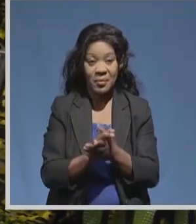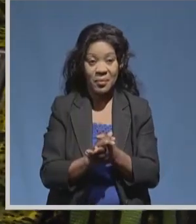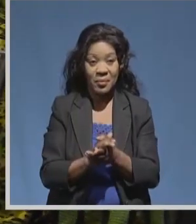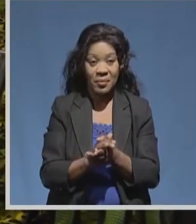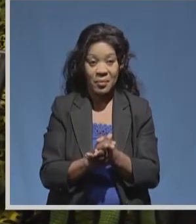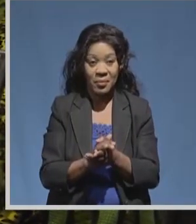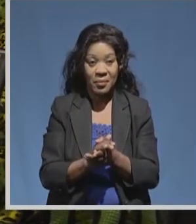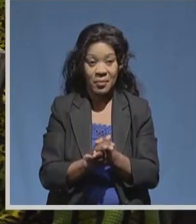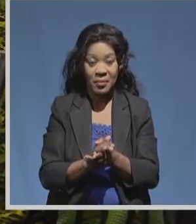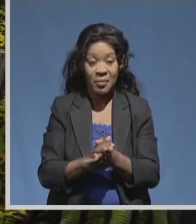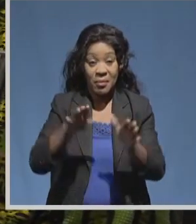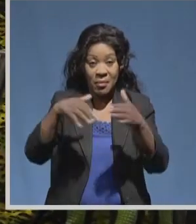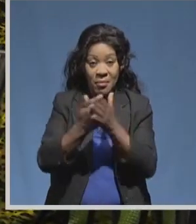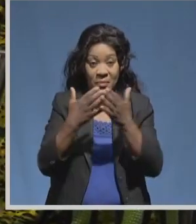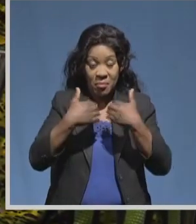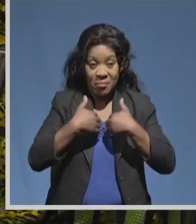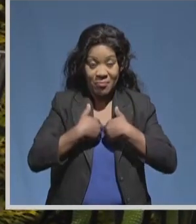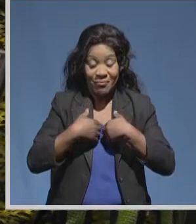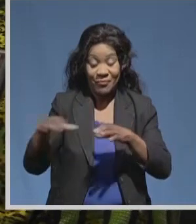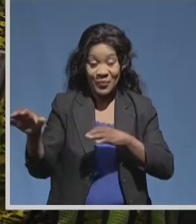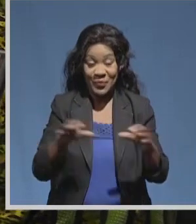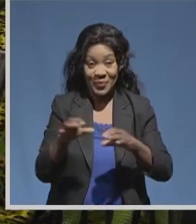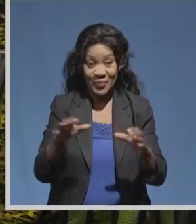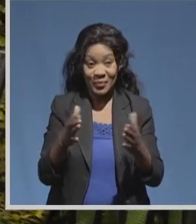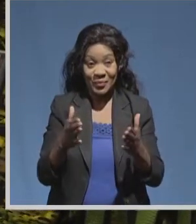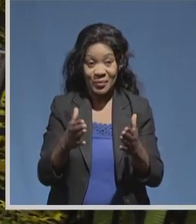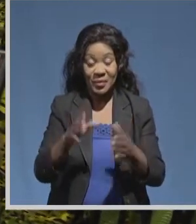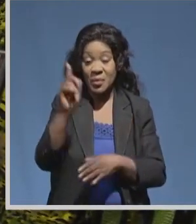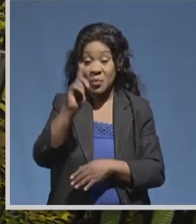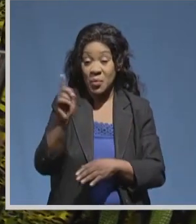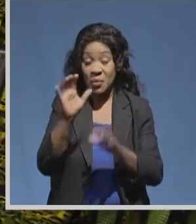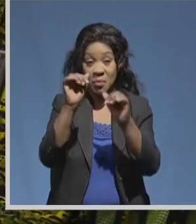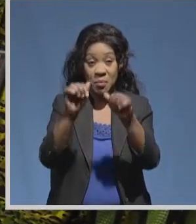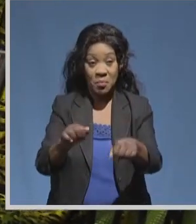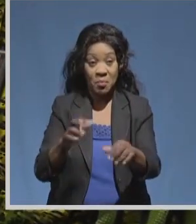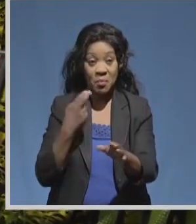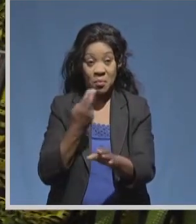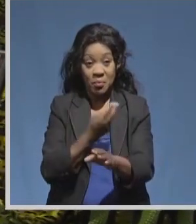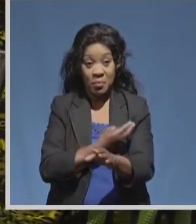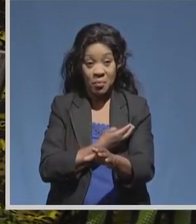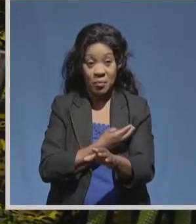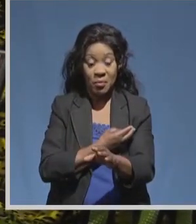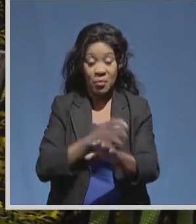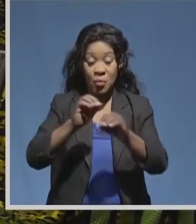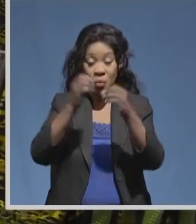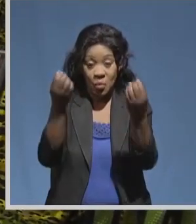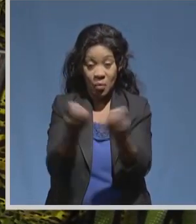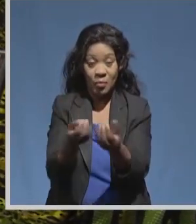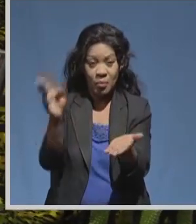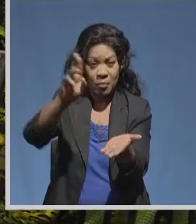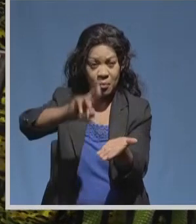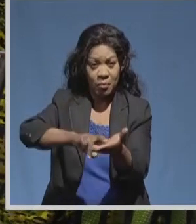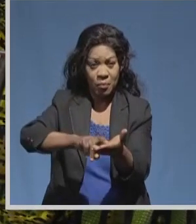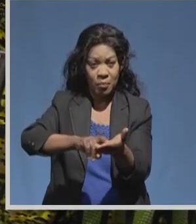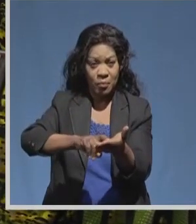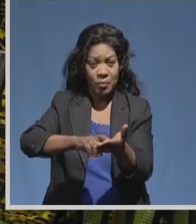us re-examine how and whether it is possible for us to reorganize the way we work, but allow